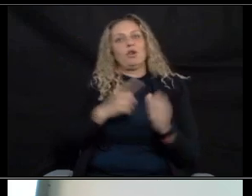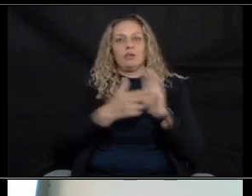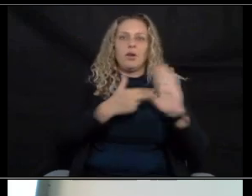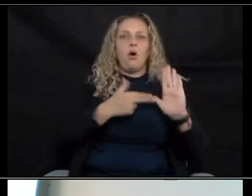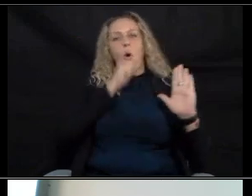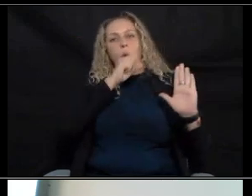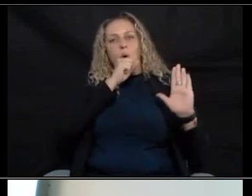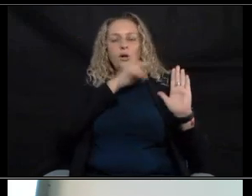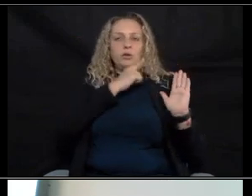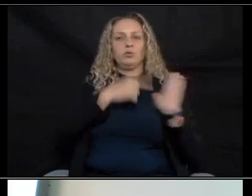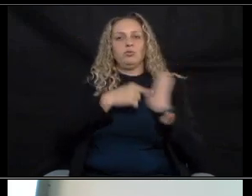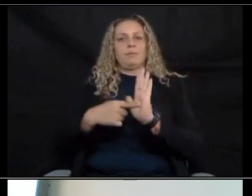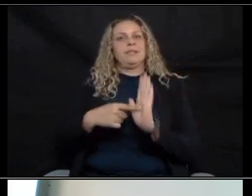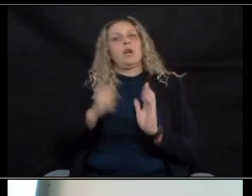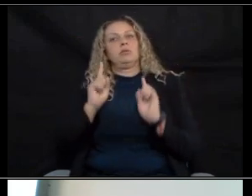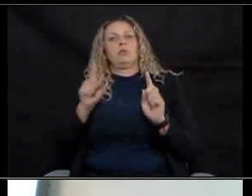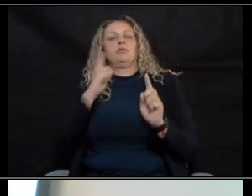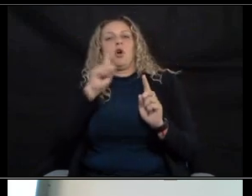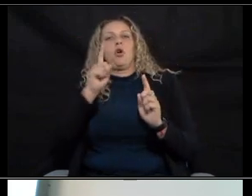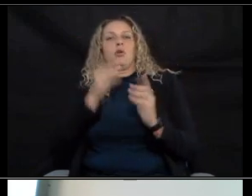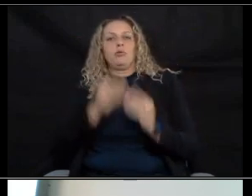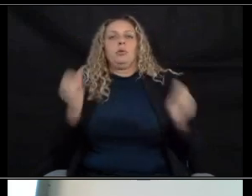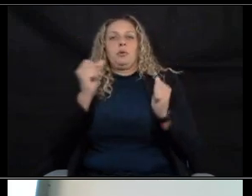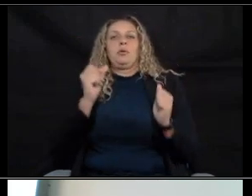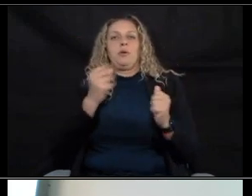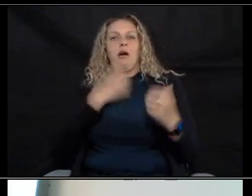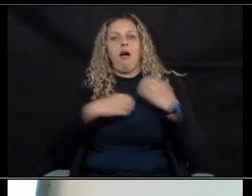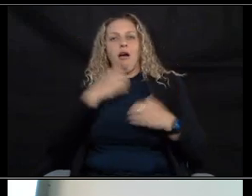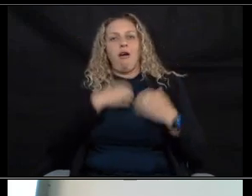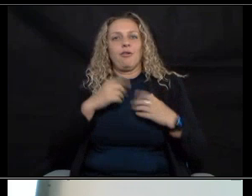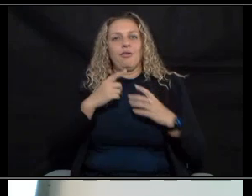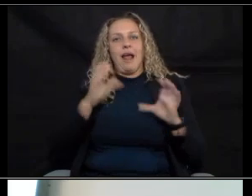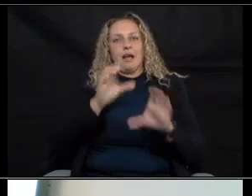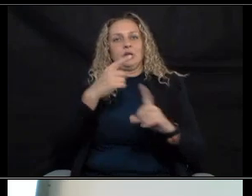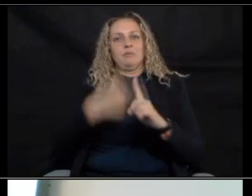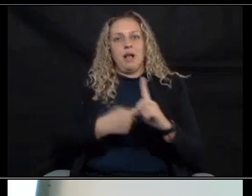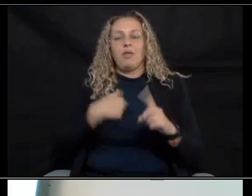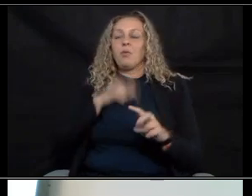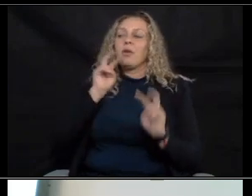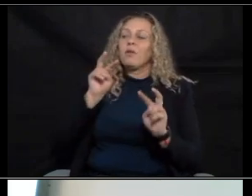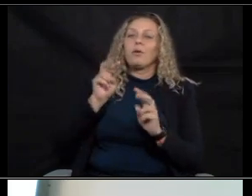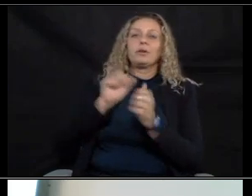So thank you all. We appreciate everything, and we look forward to continue working with you.